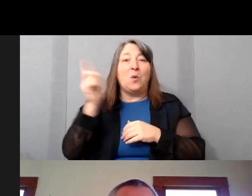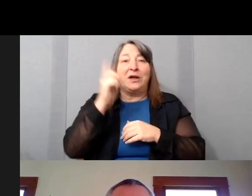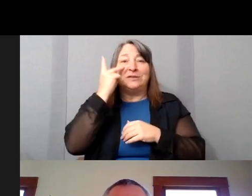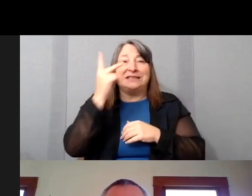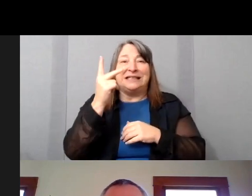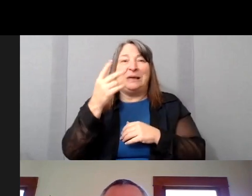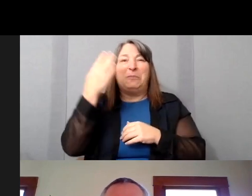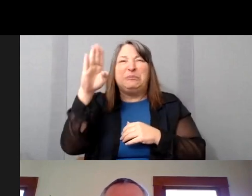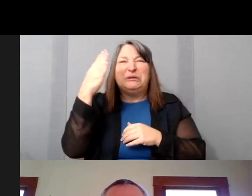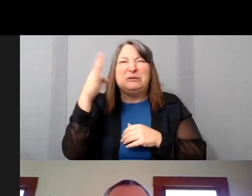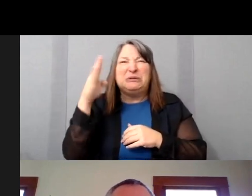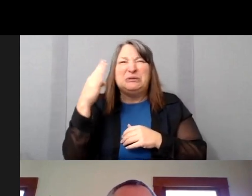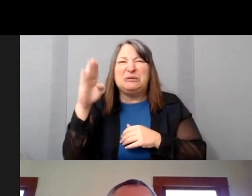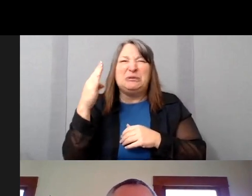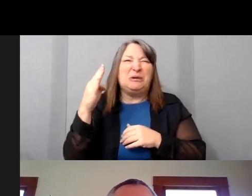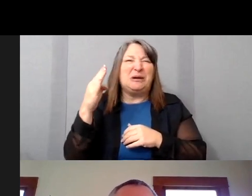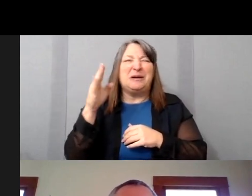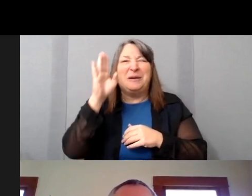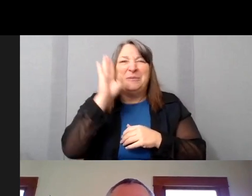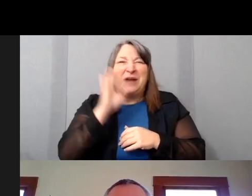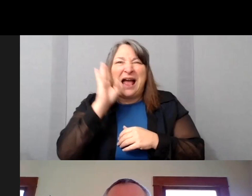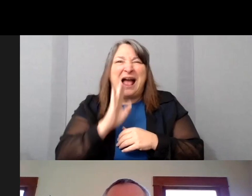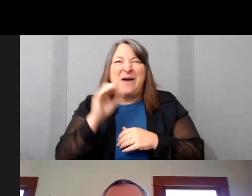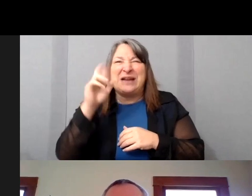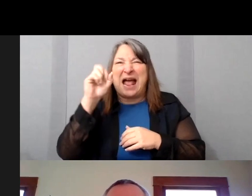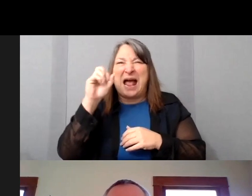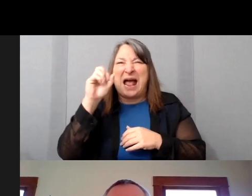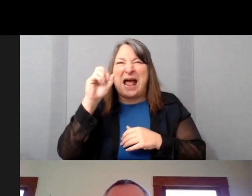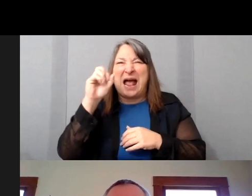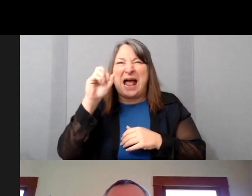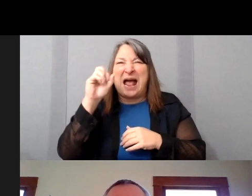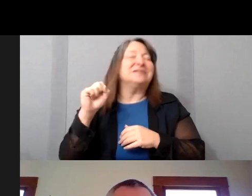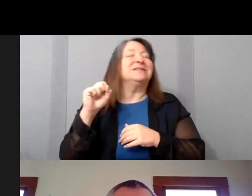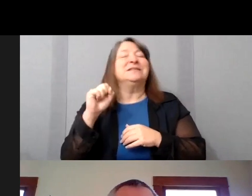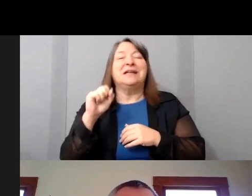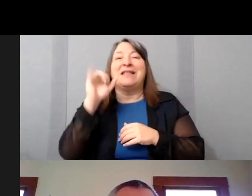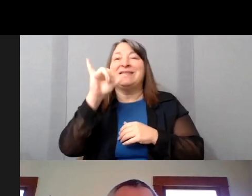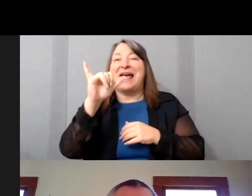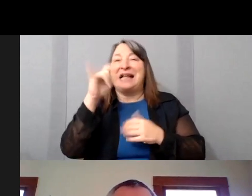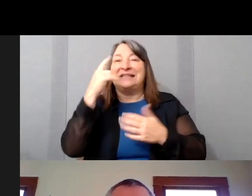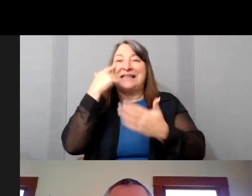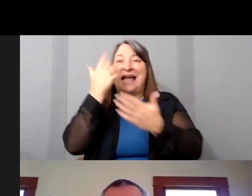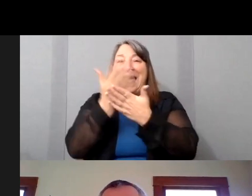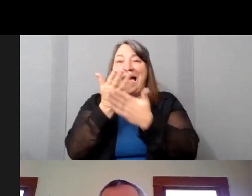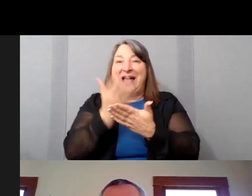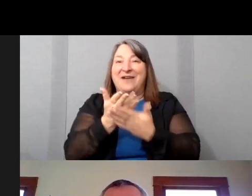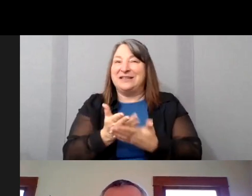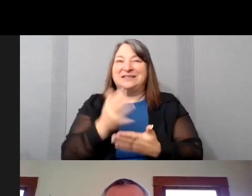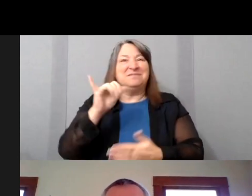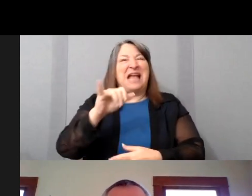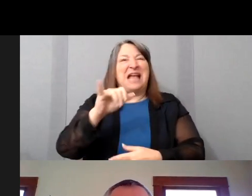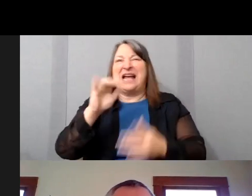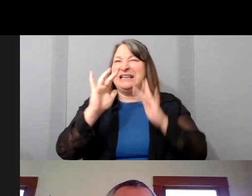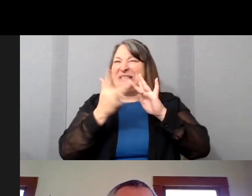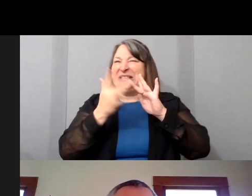arrow there, I think was red originally. Those are places where we had evidence of this not working or kind of a mixed bag,